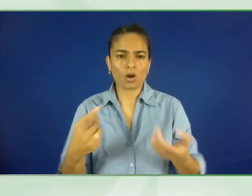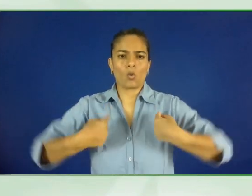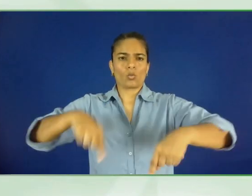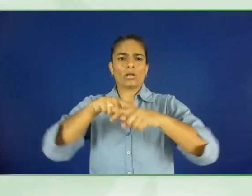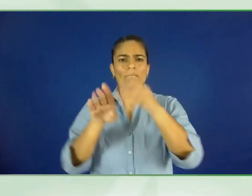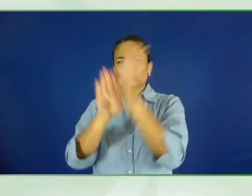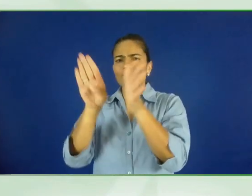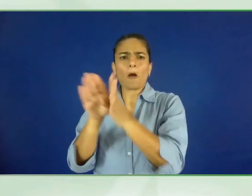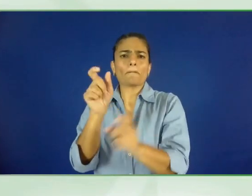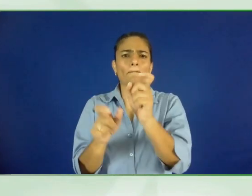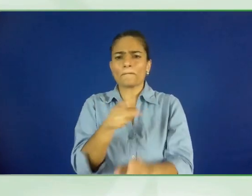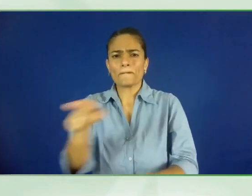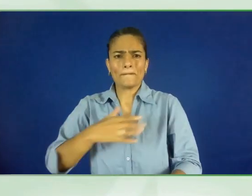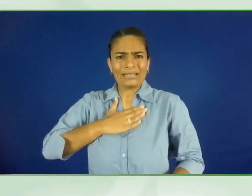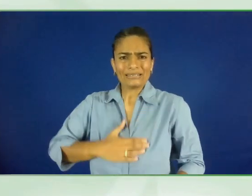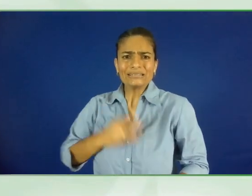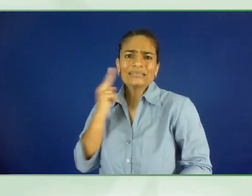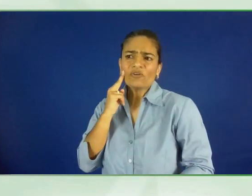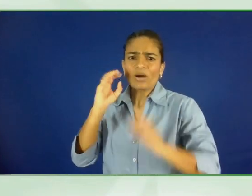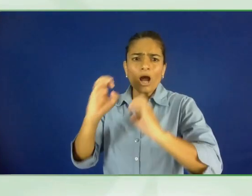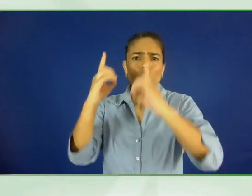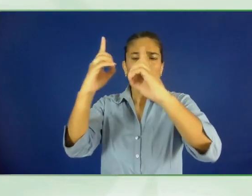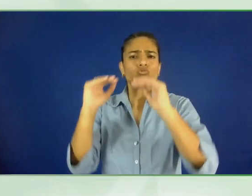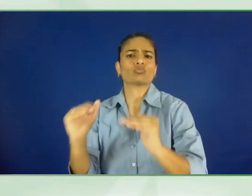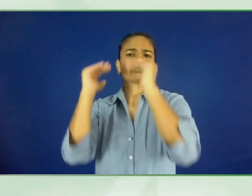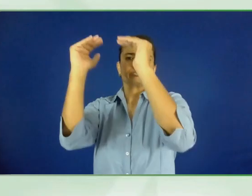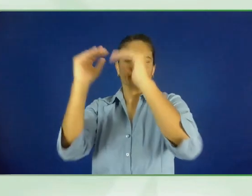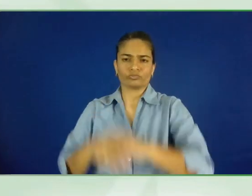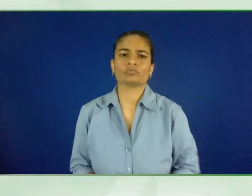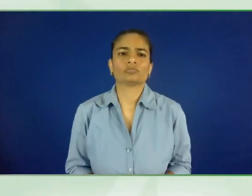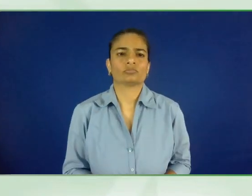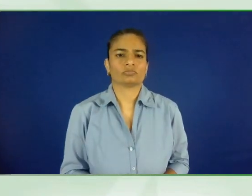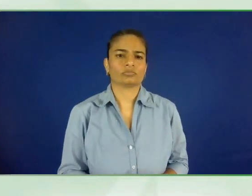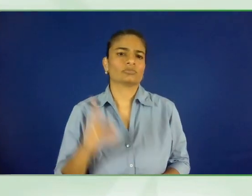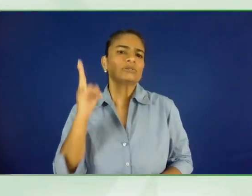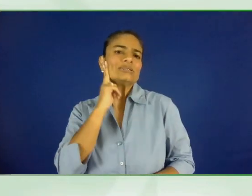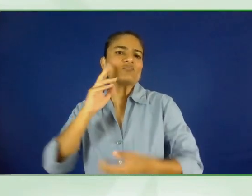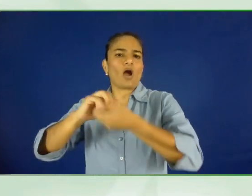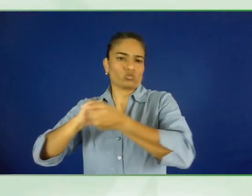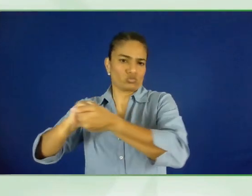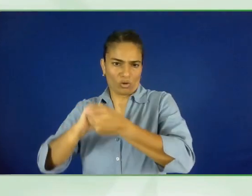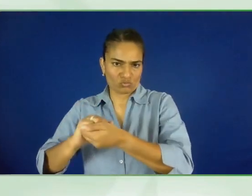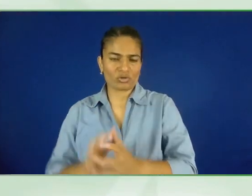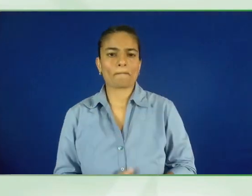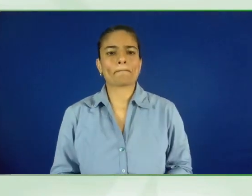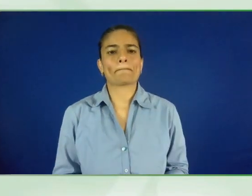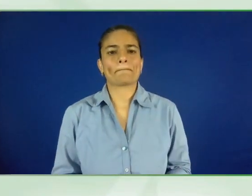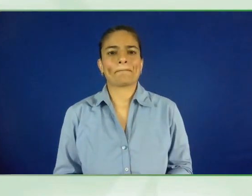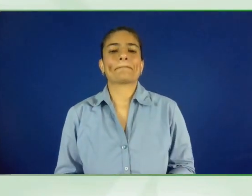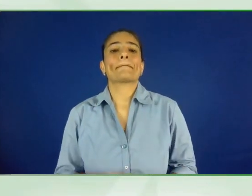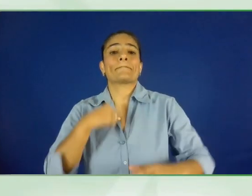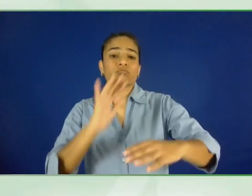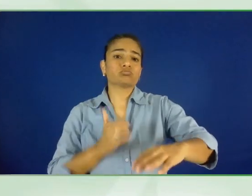education in our college and the Deaf Association, I founded the first WeChat official